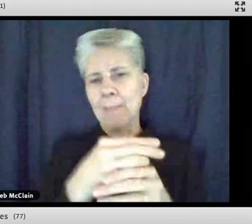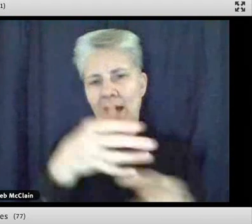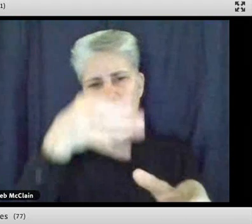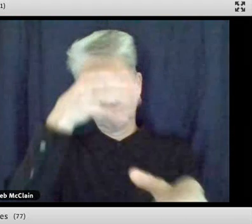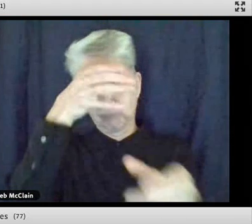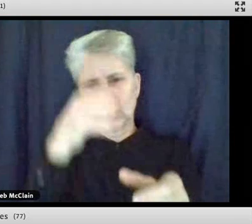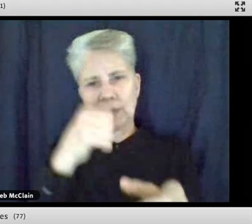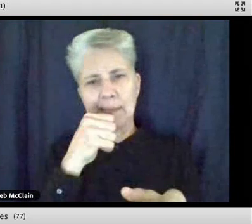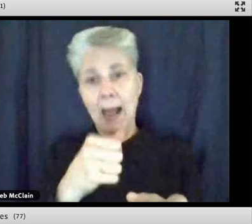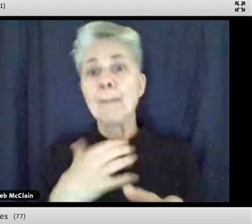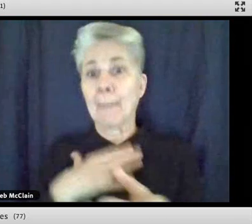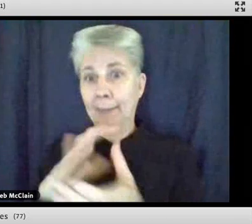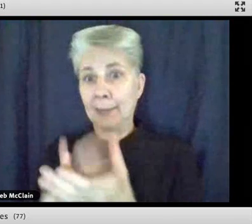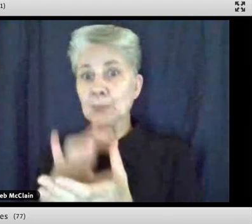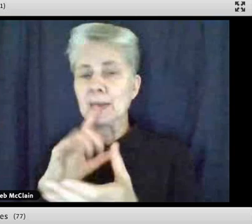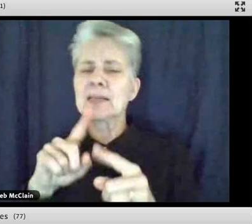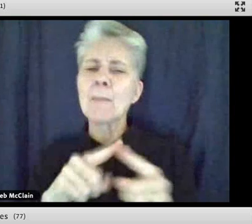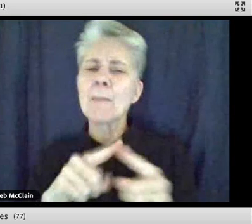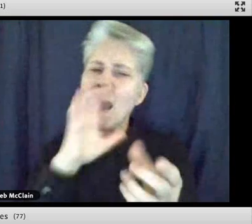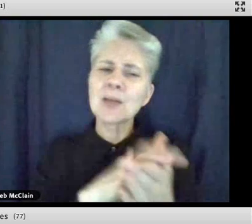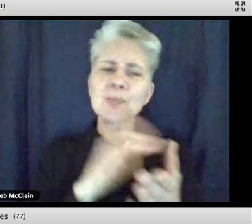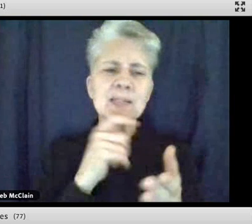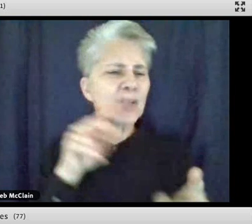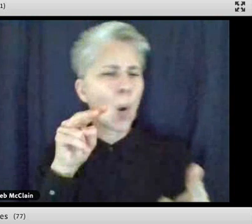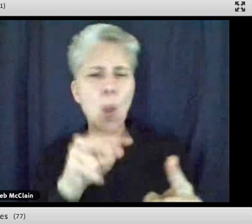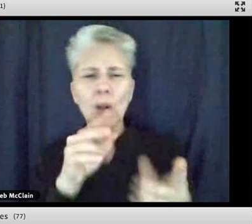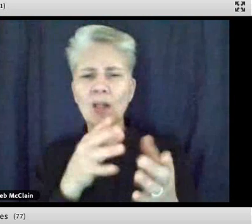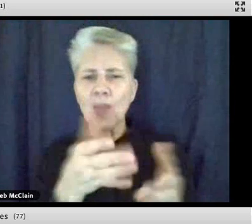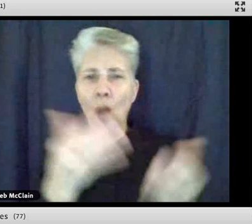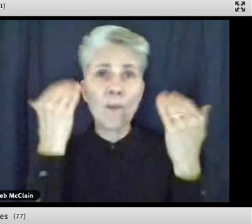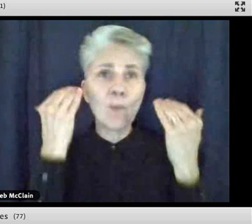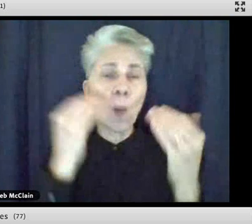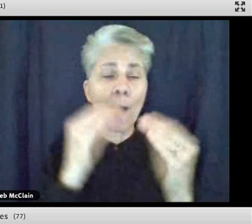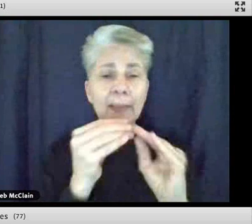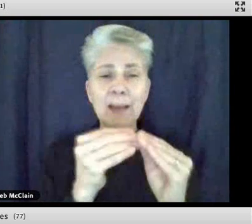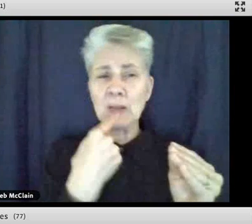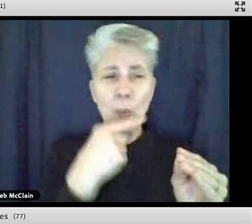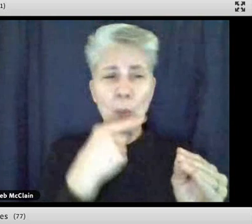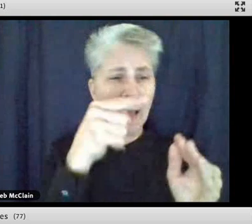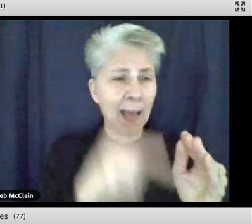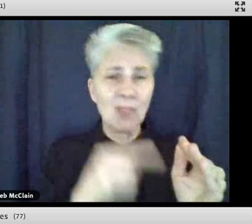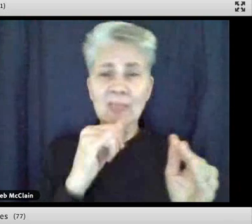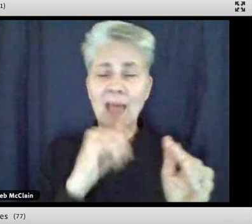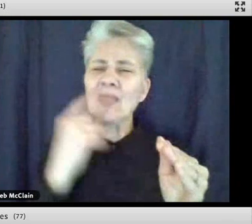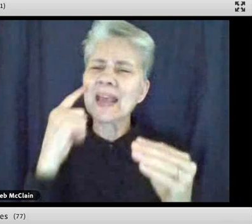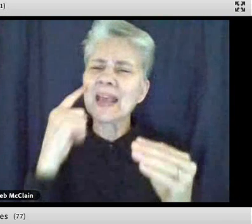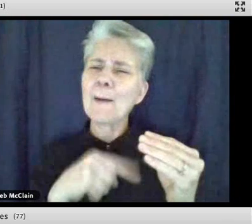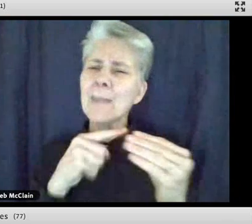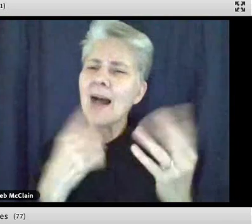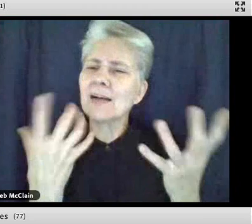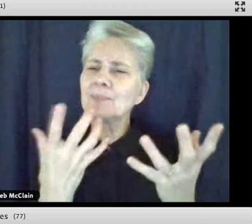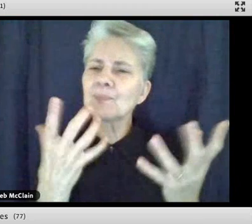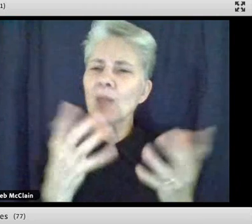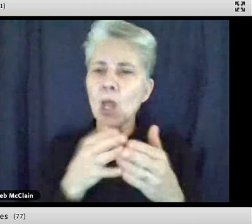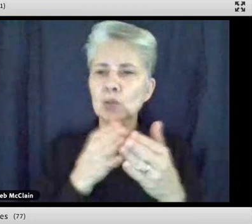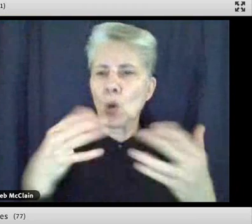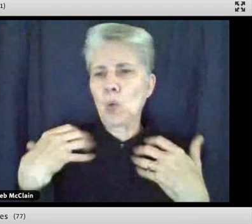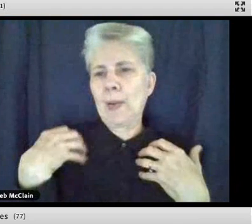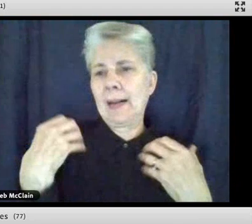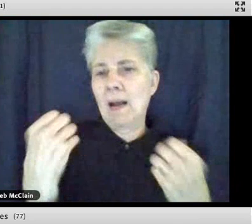husband. But he's pointed out, don't just look at the overwhelming numbers in red. Think about, the total